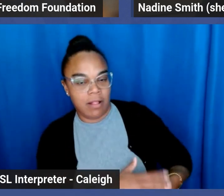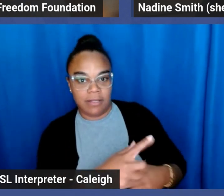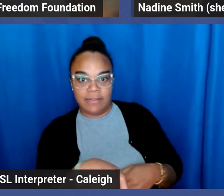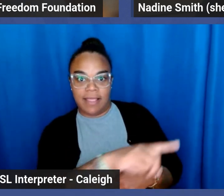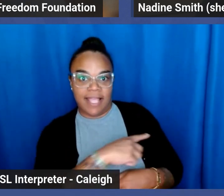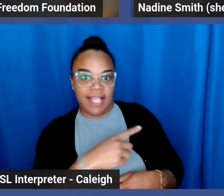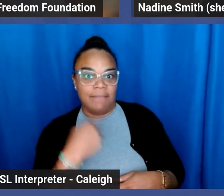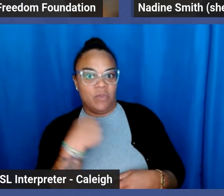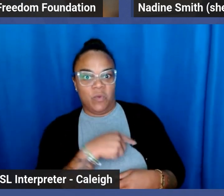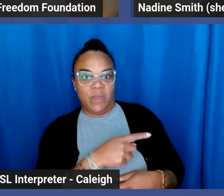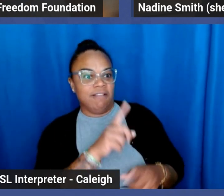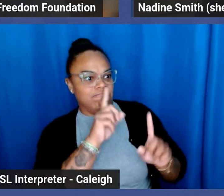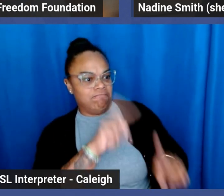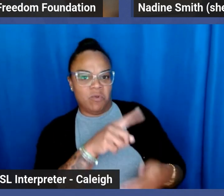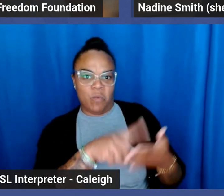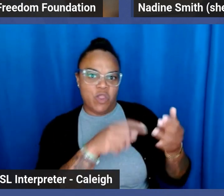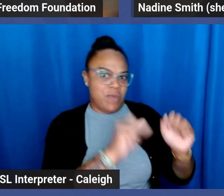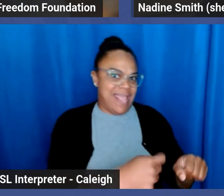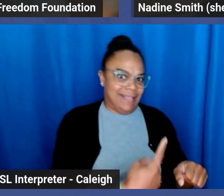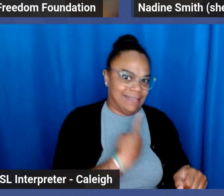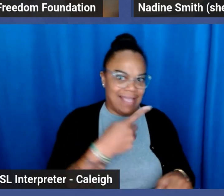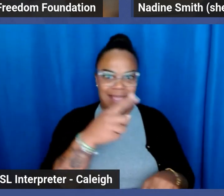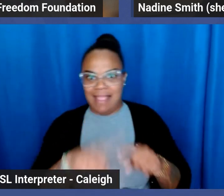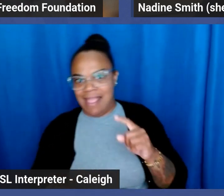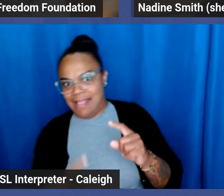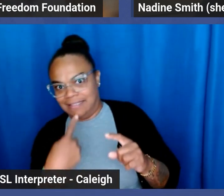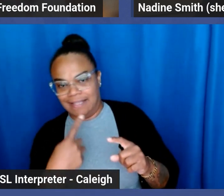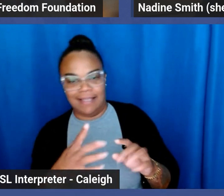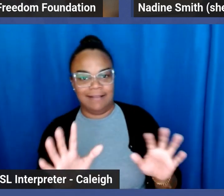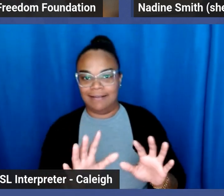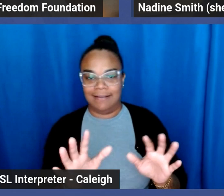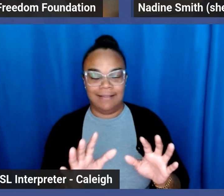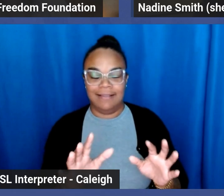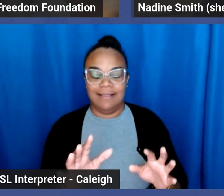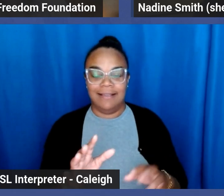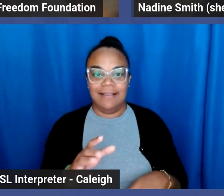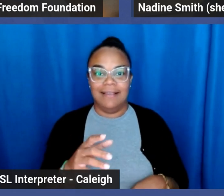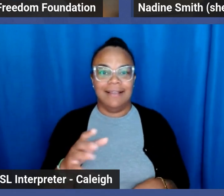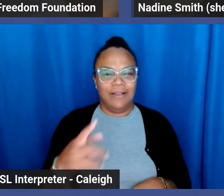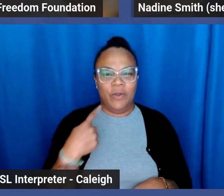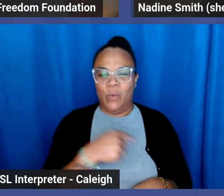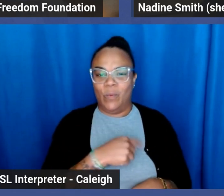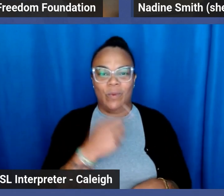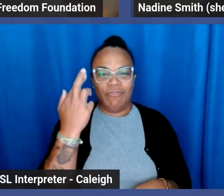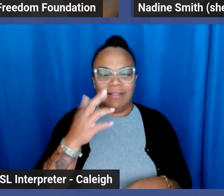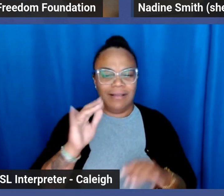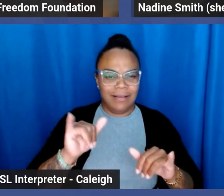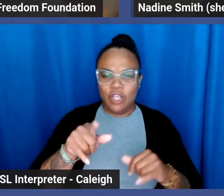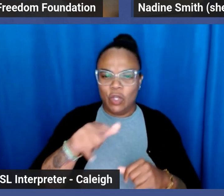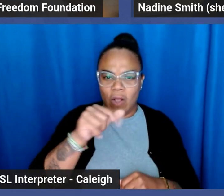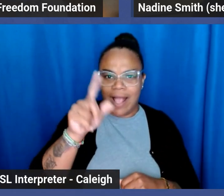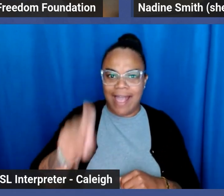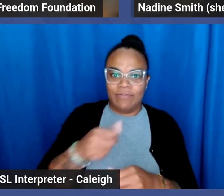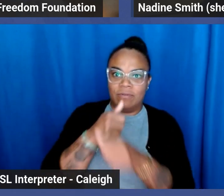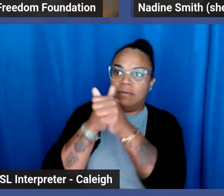scolds while they're offering, "Hey, you know what? You don't have to live under this political correctness," right?